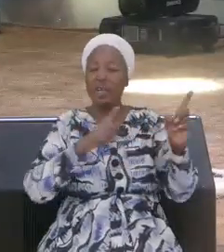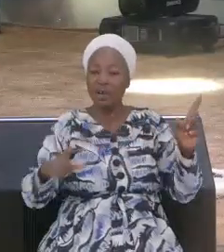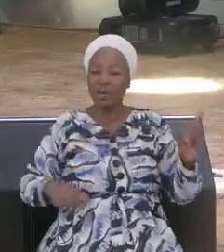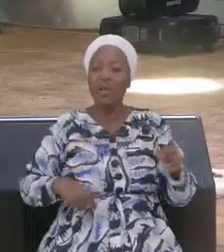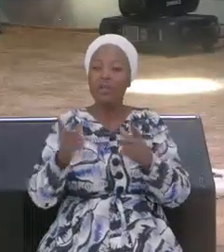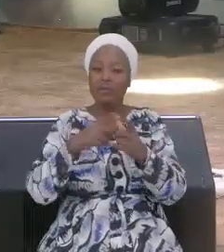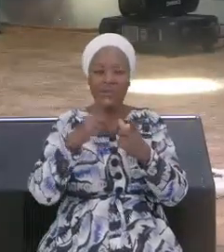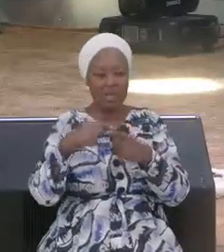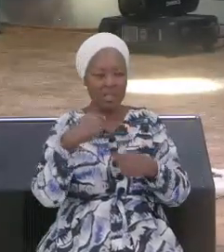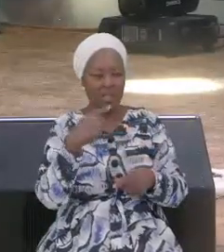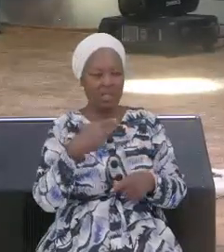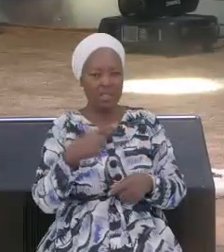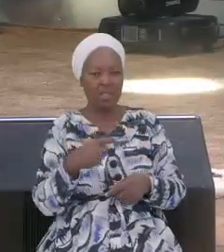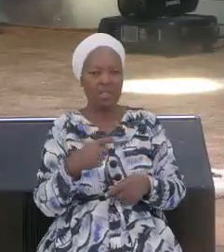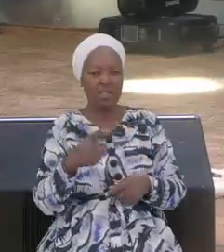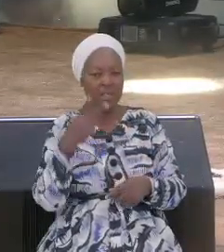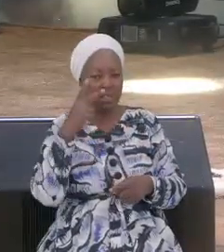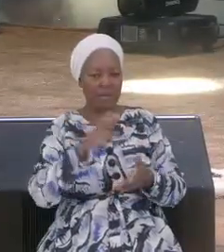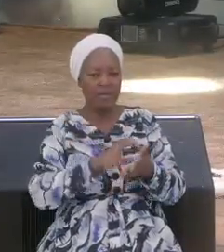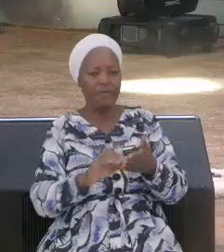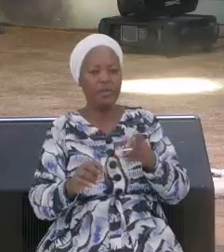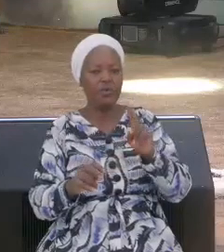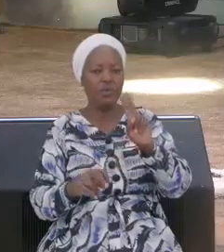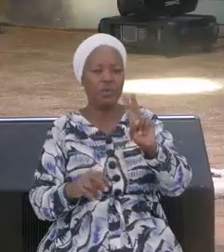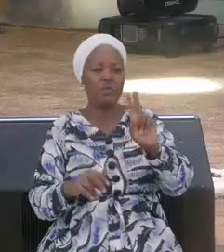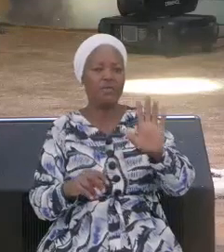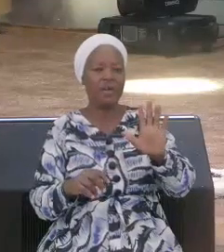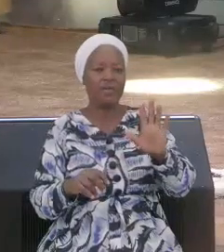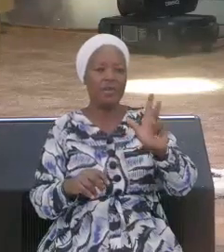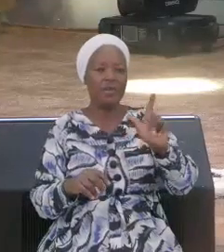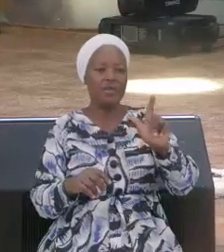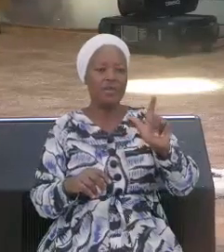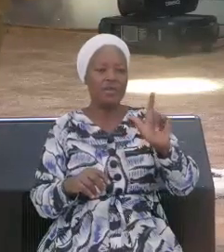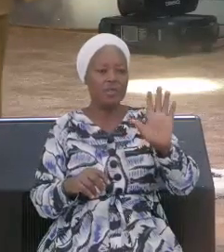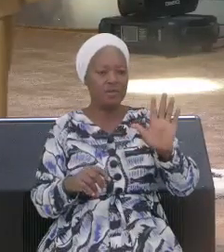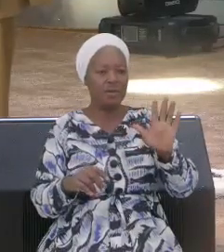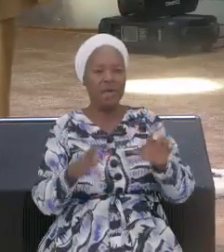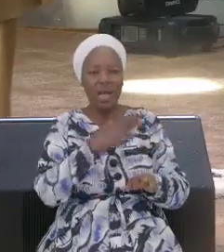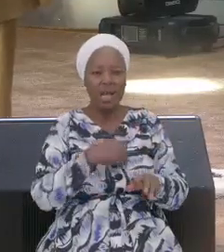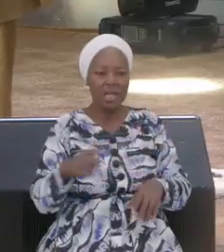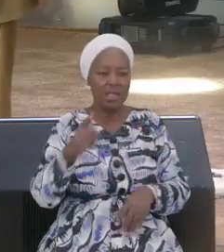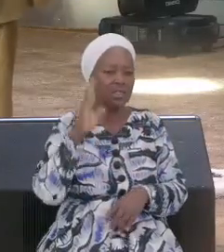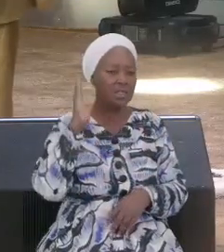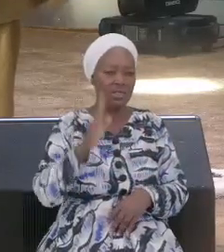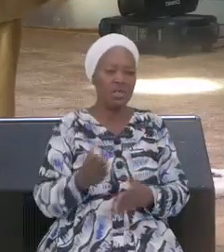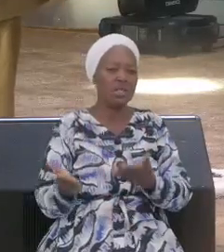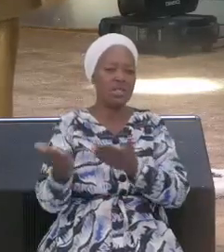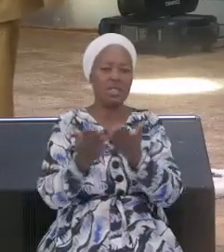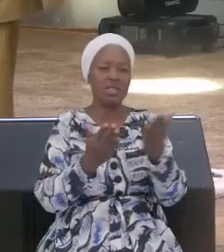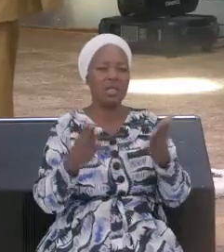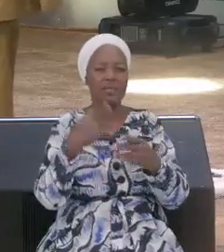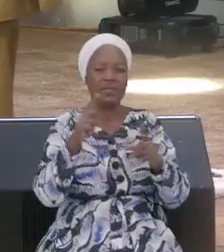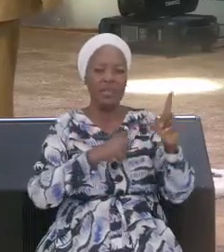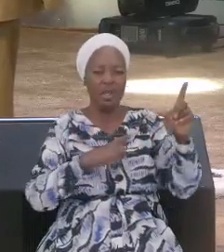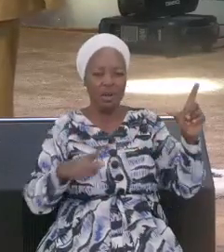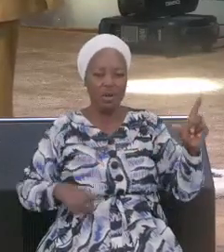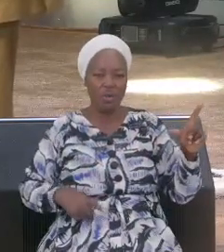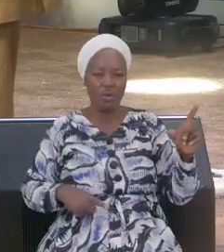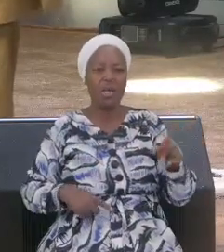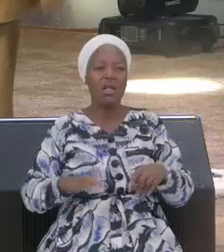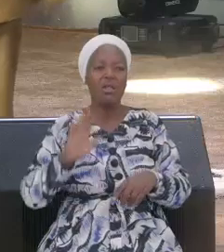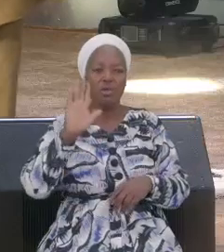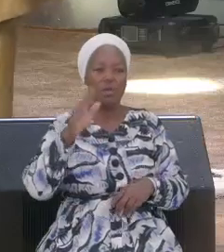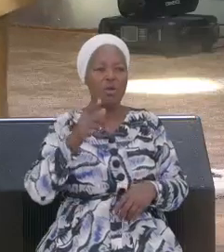then he says, this is what you'll look at, verse 25. In verse 25, and ye shall serve the Lord